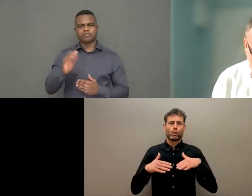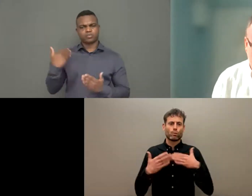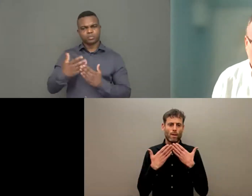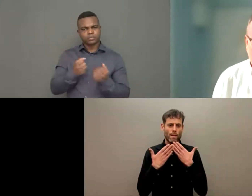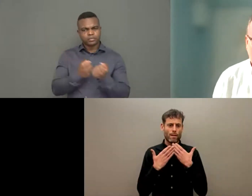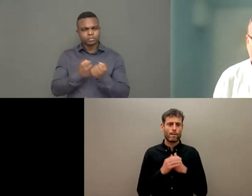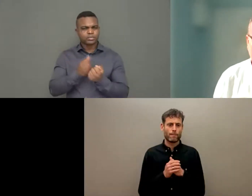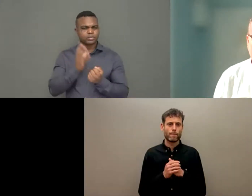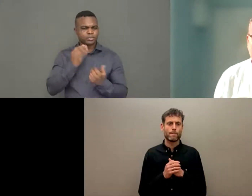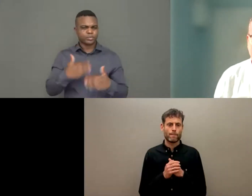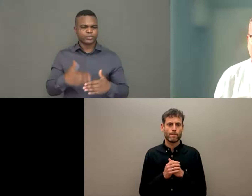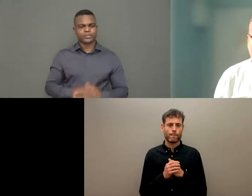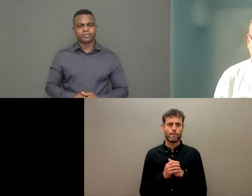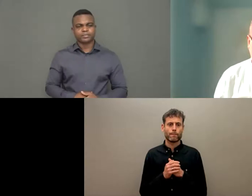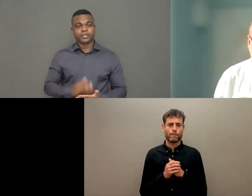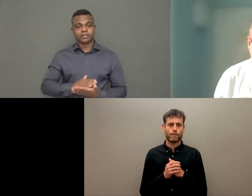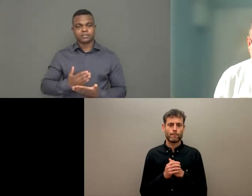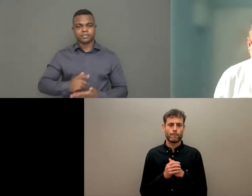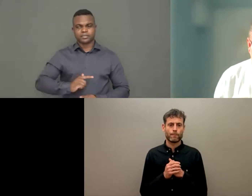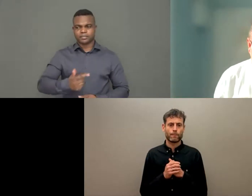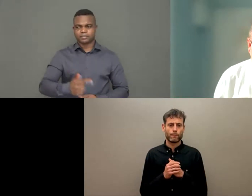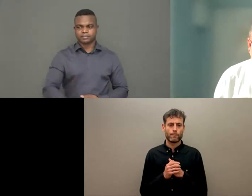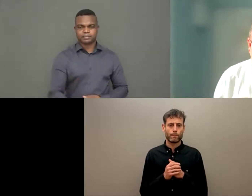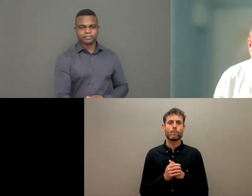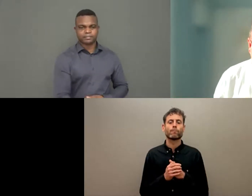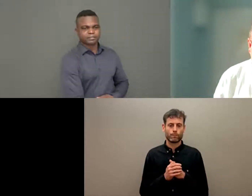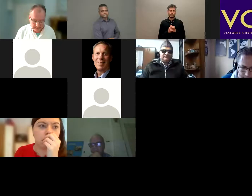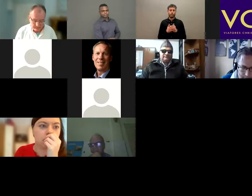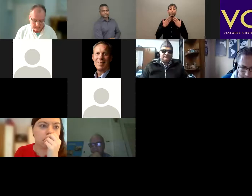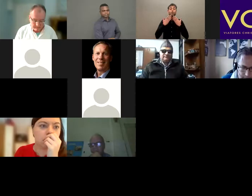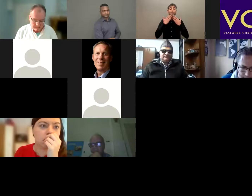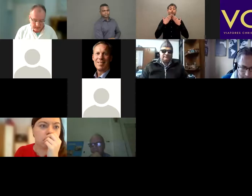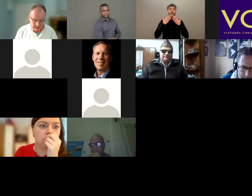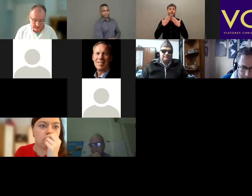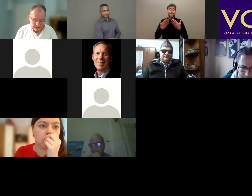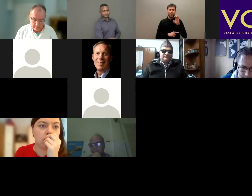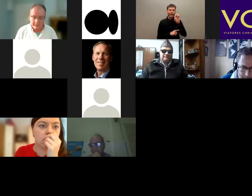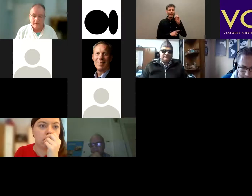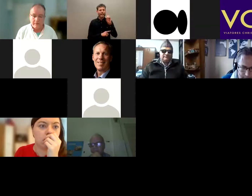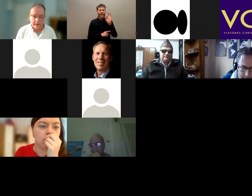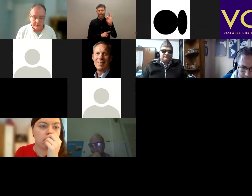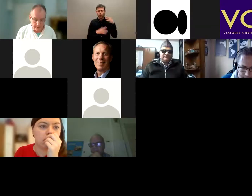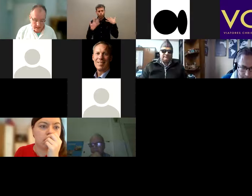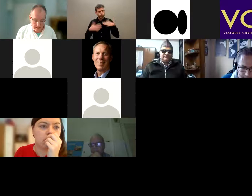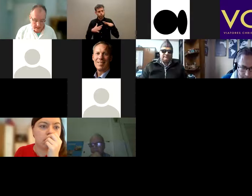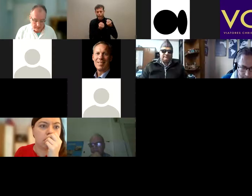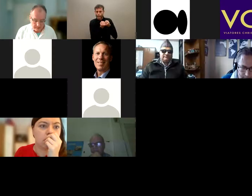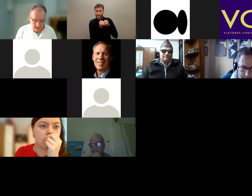who is really just setting out on this journey. The EDF have been really helpful to